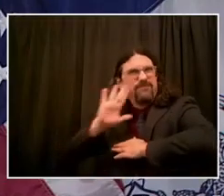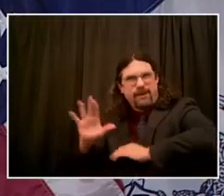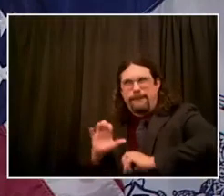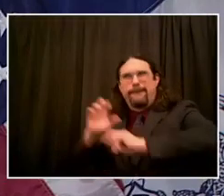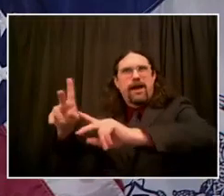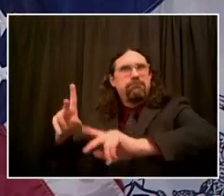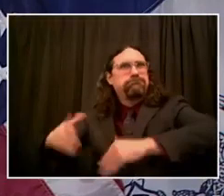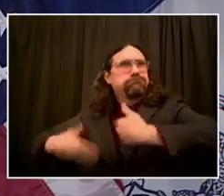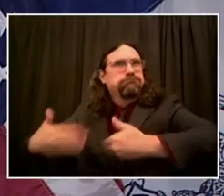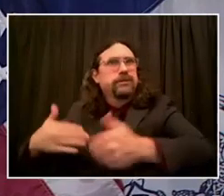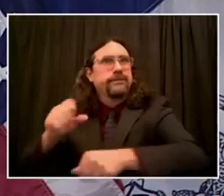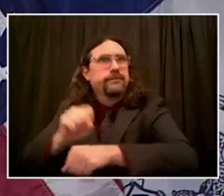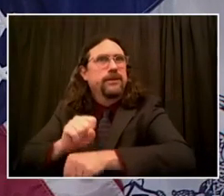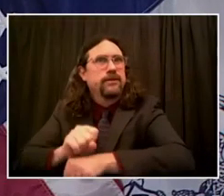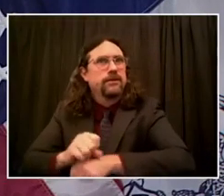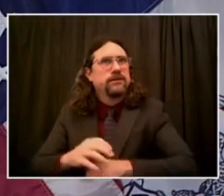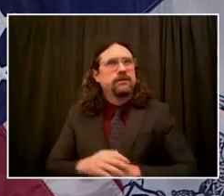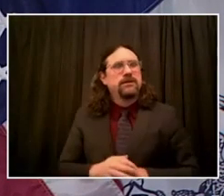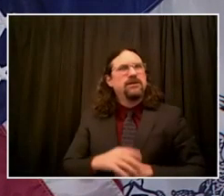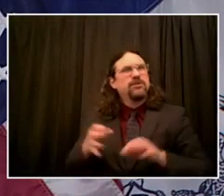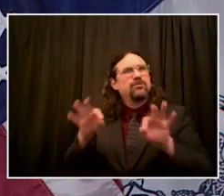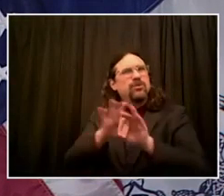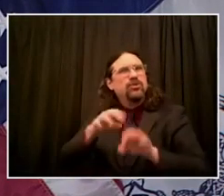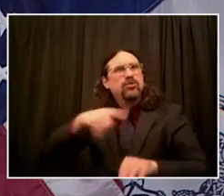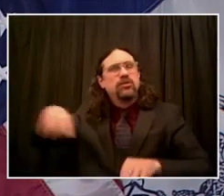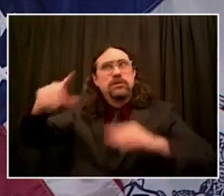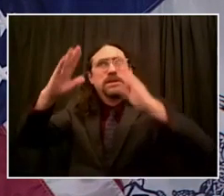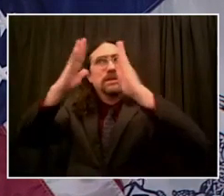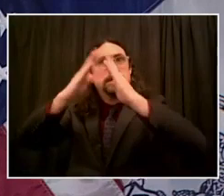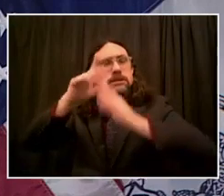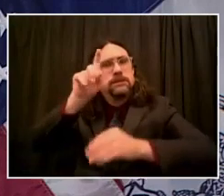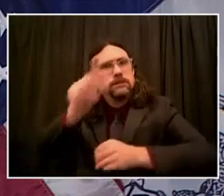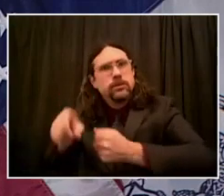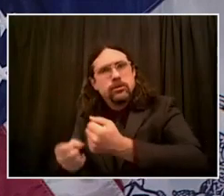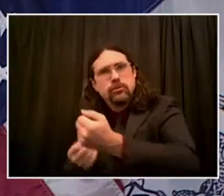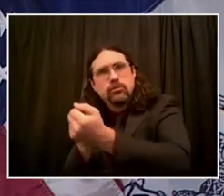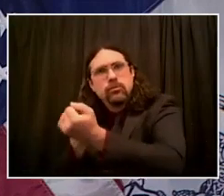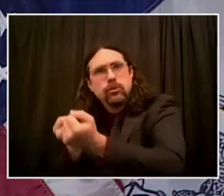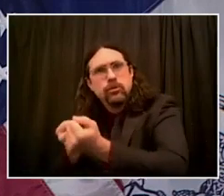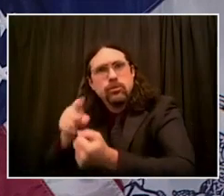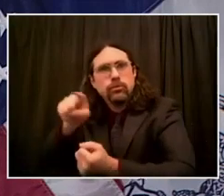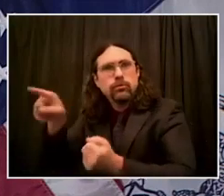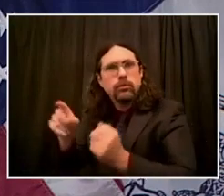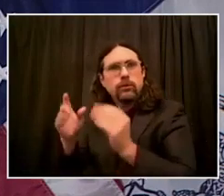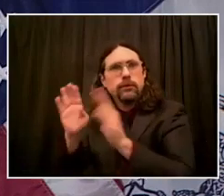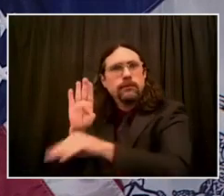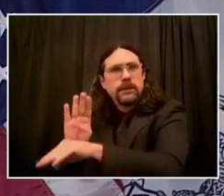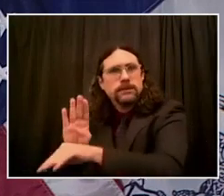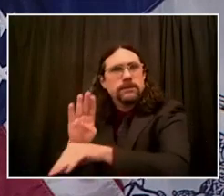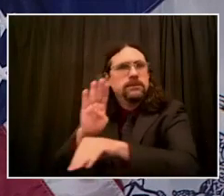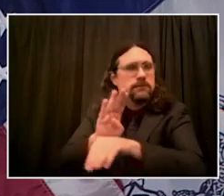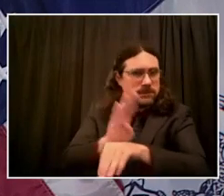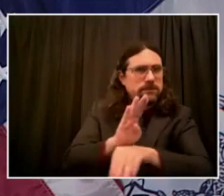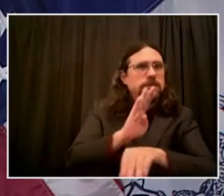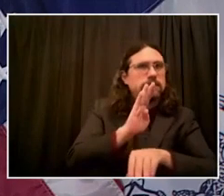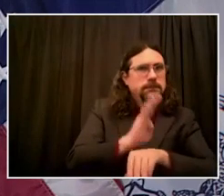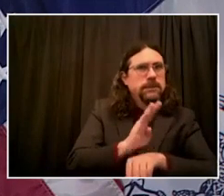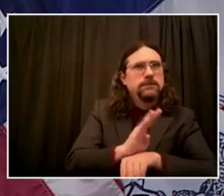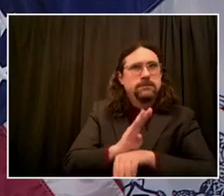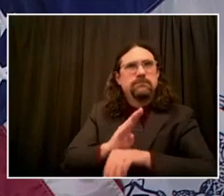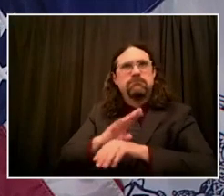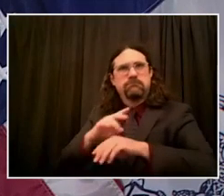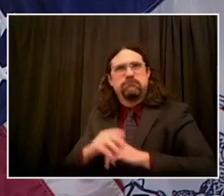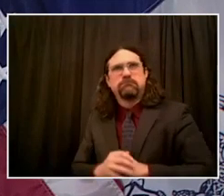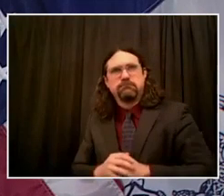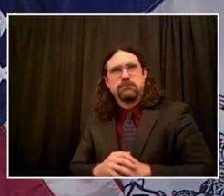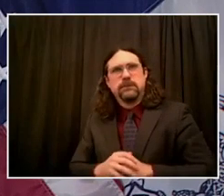real ways. So as I've been listening to business owners, big and small, what